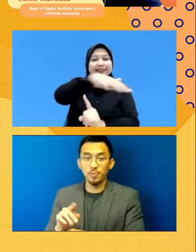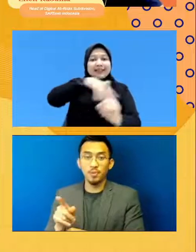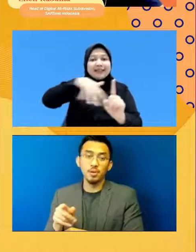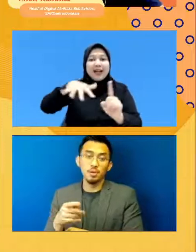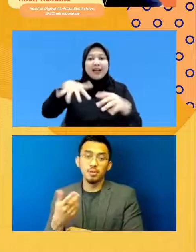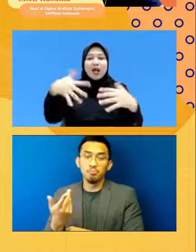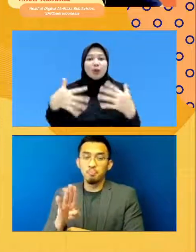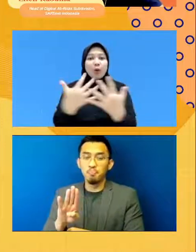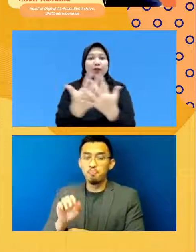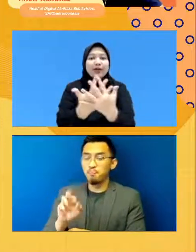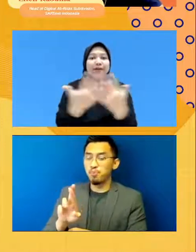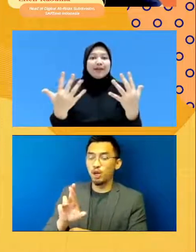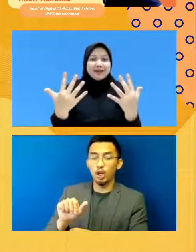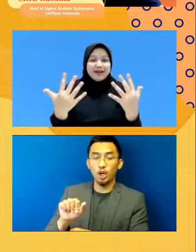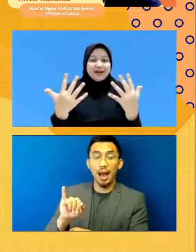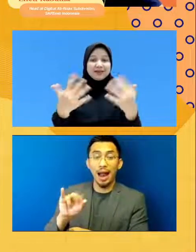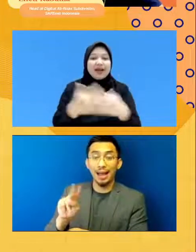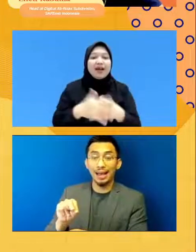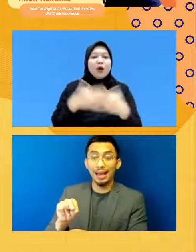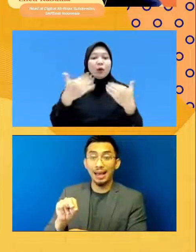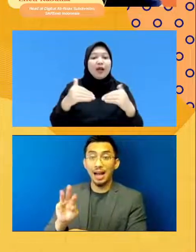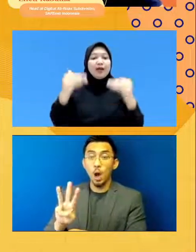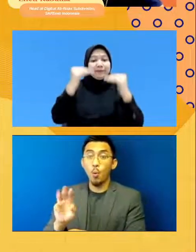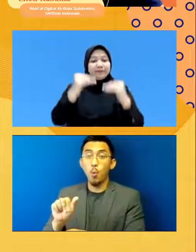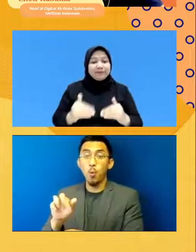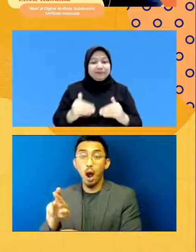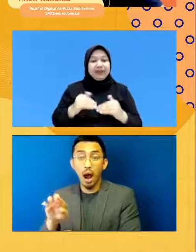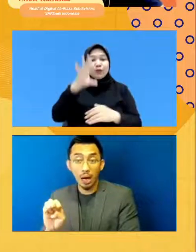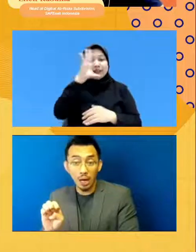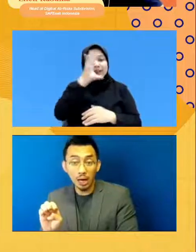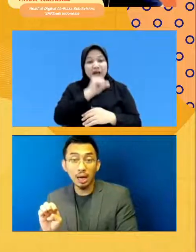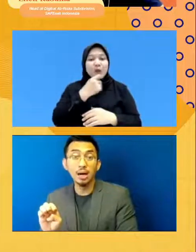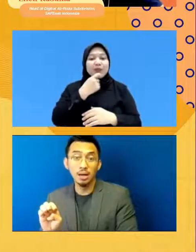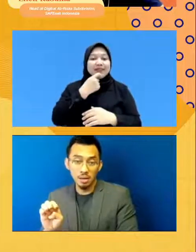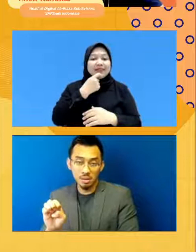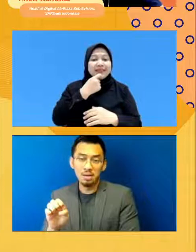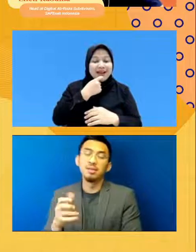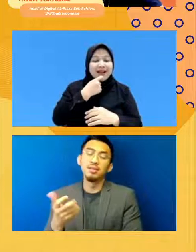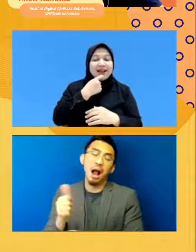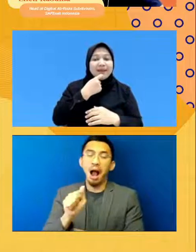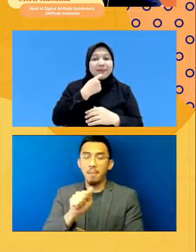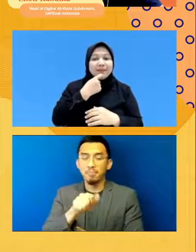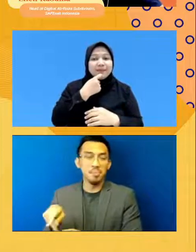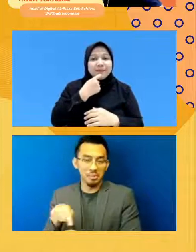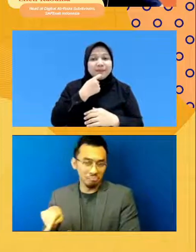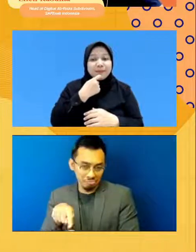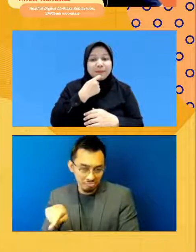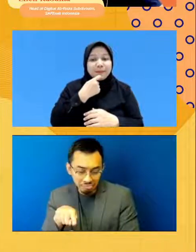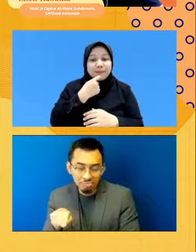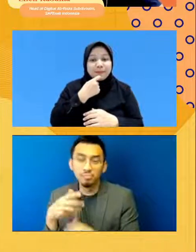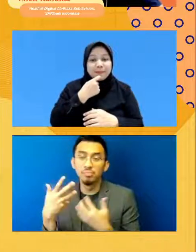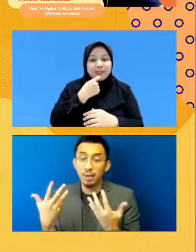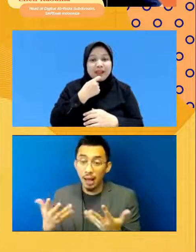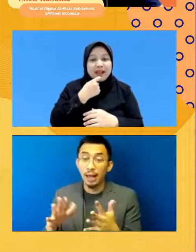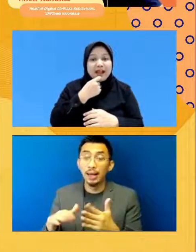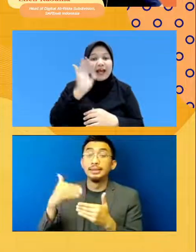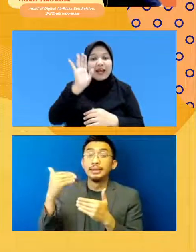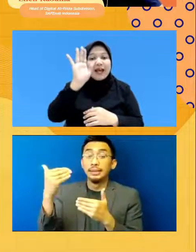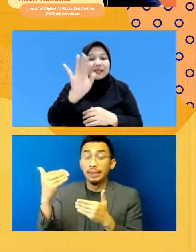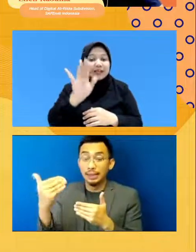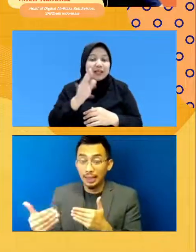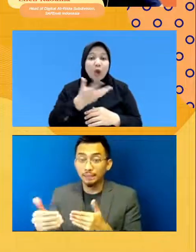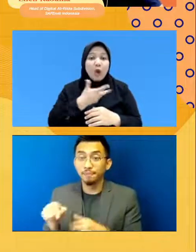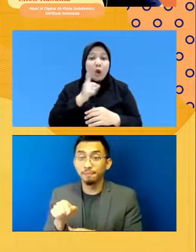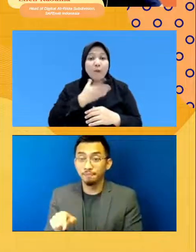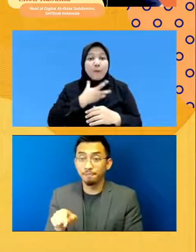then we also need to understand about threats. What is the threat that could pose a harm or a